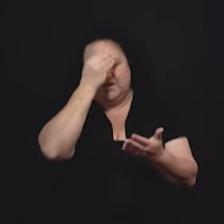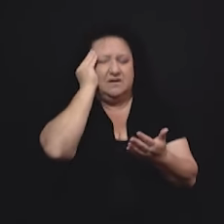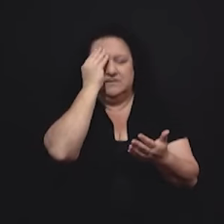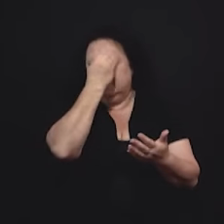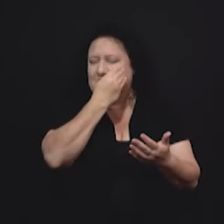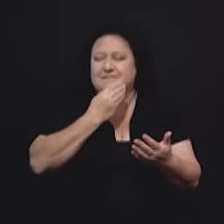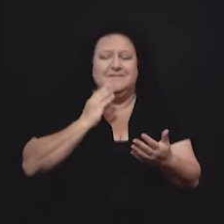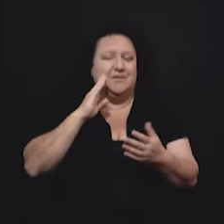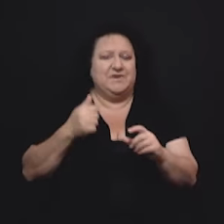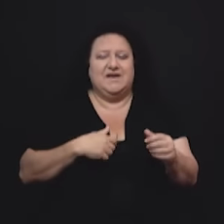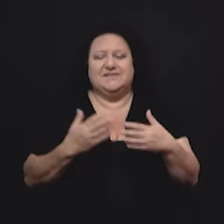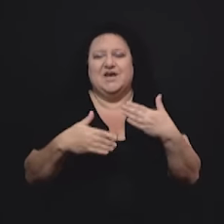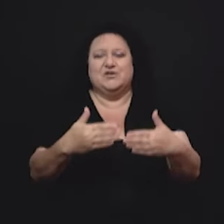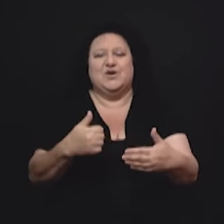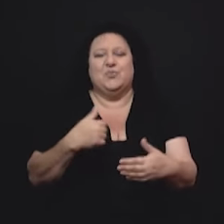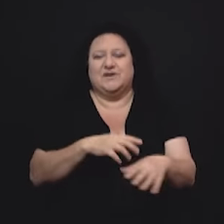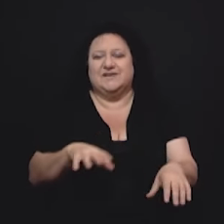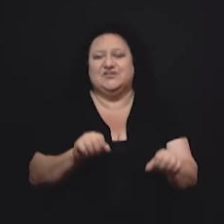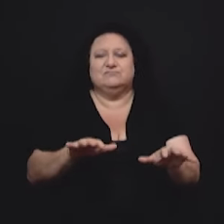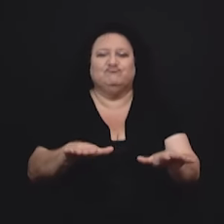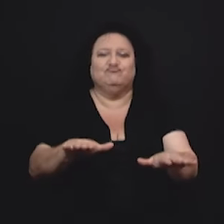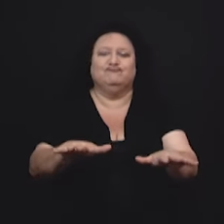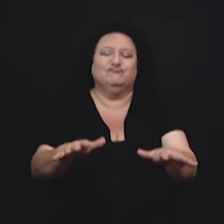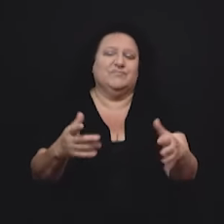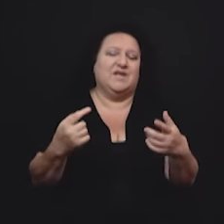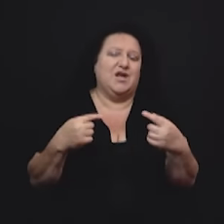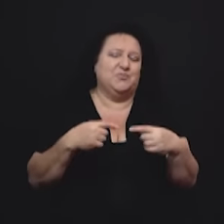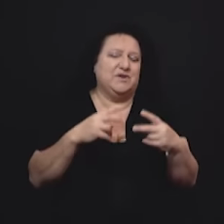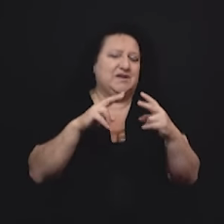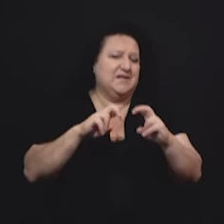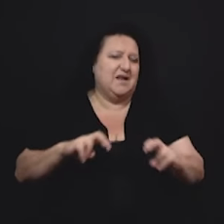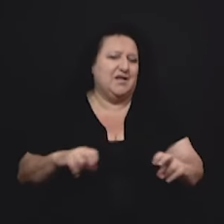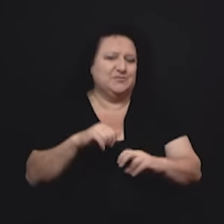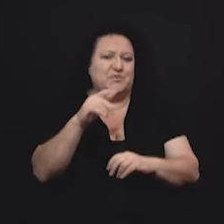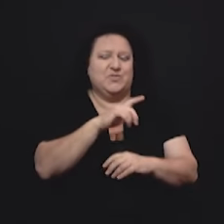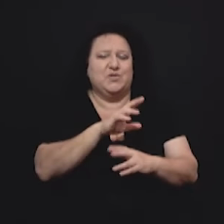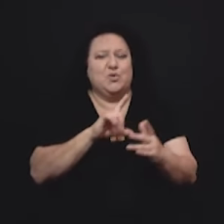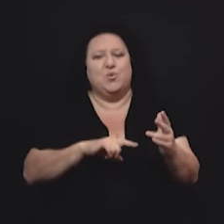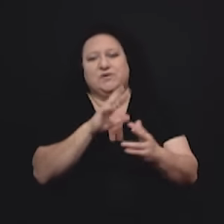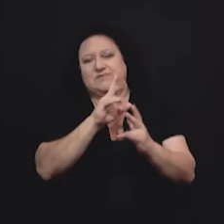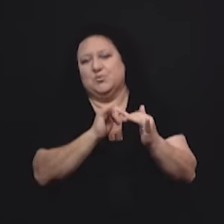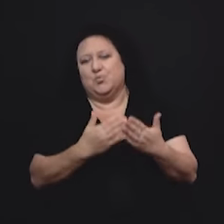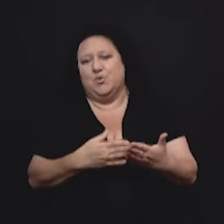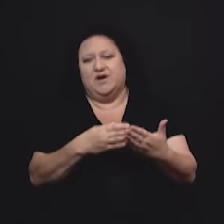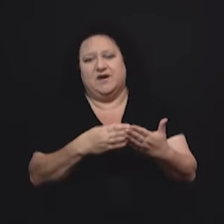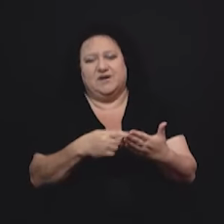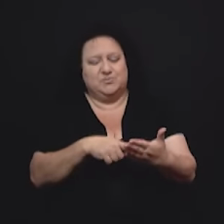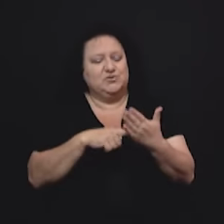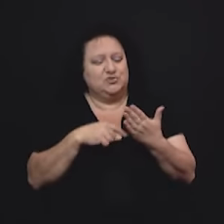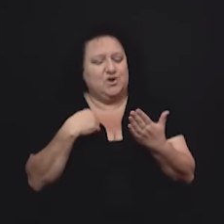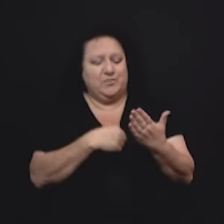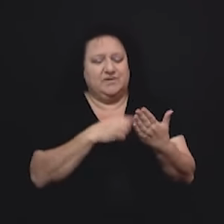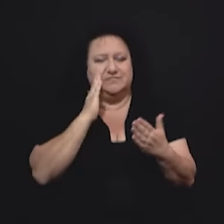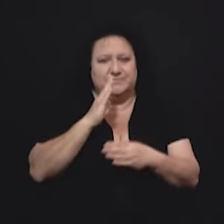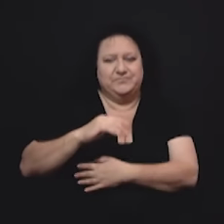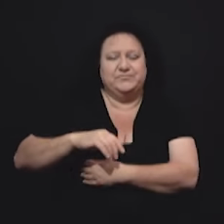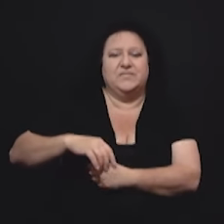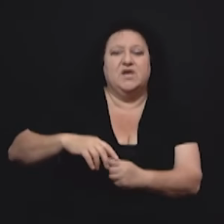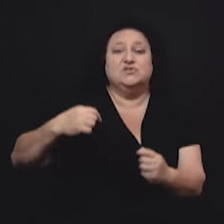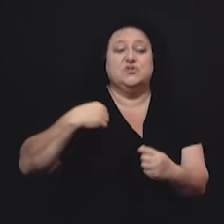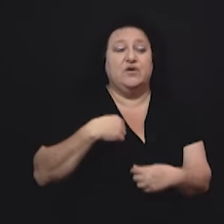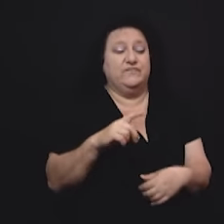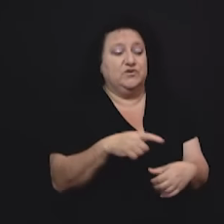of God has to say to us. So in our first, the first thing I want to say to us is that when we are a people bringing hope and wholeness